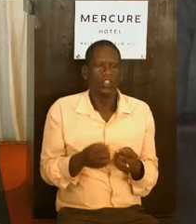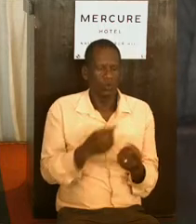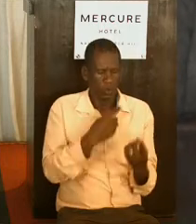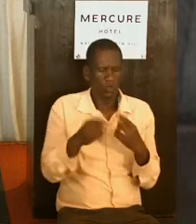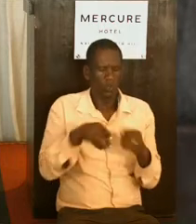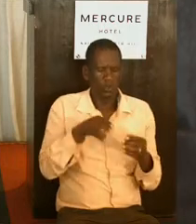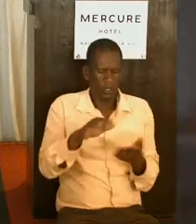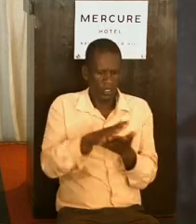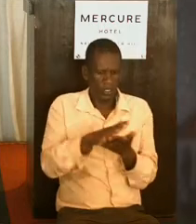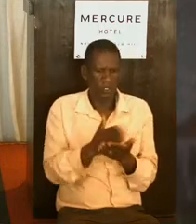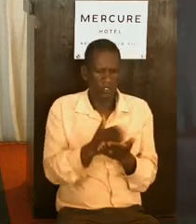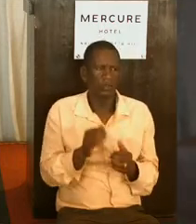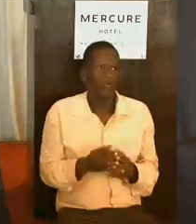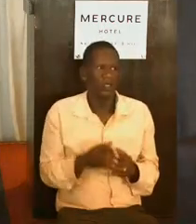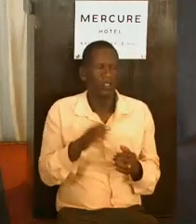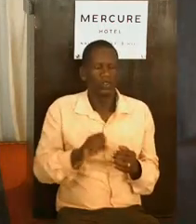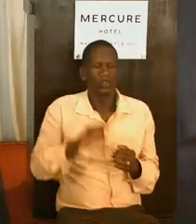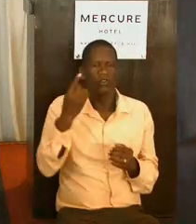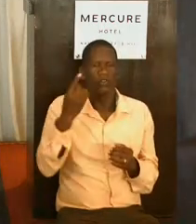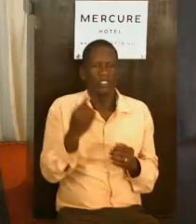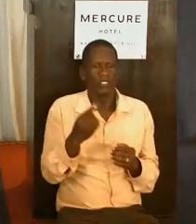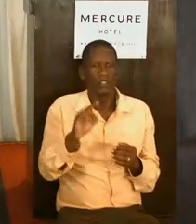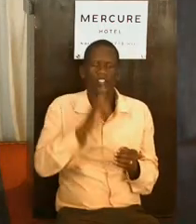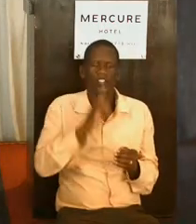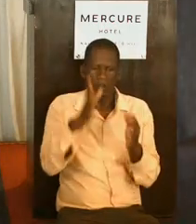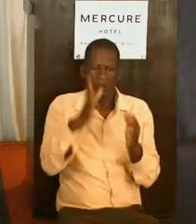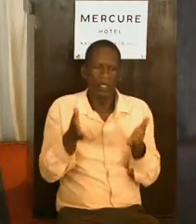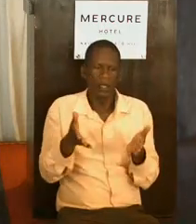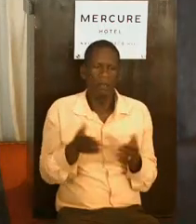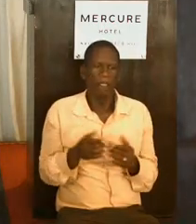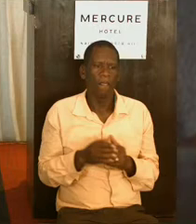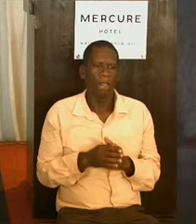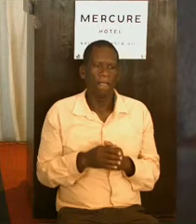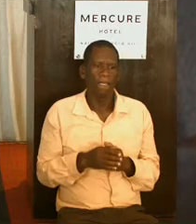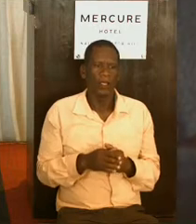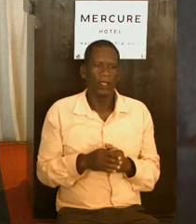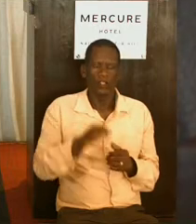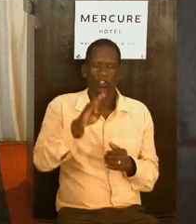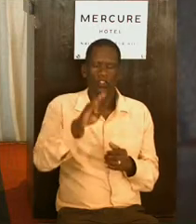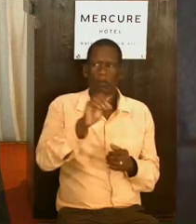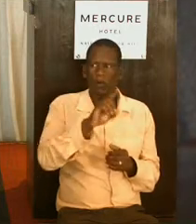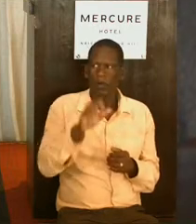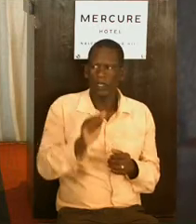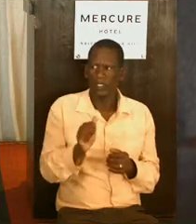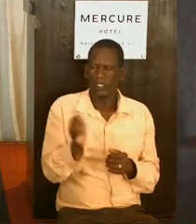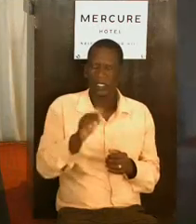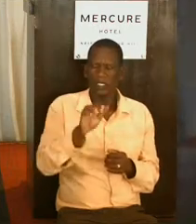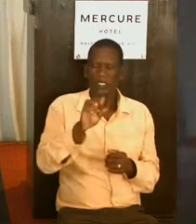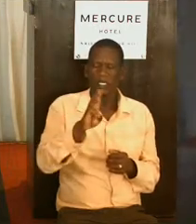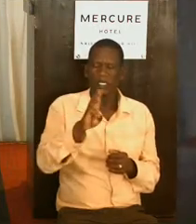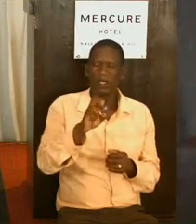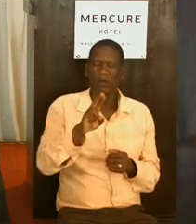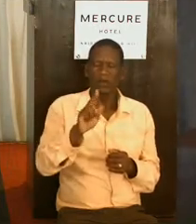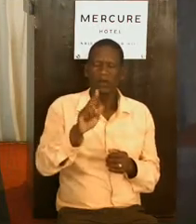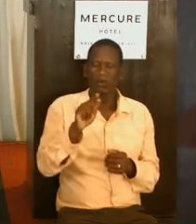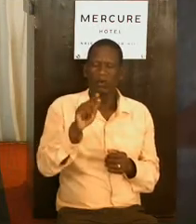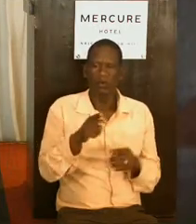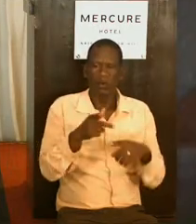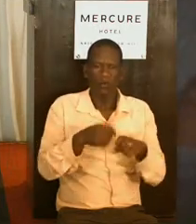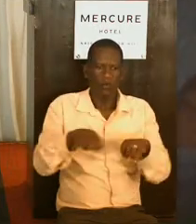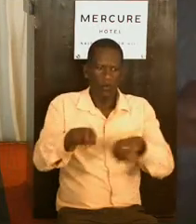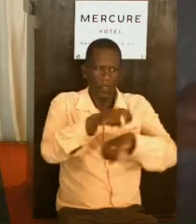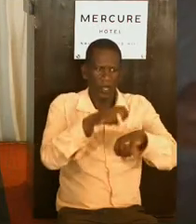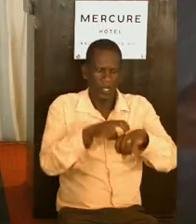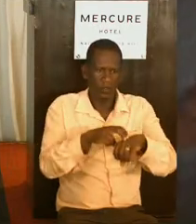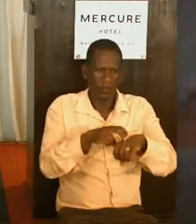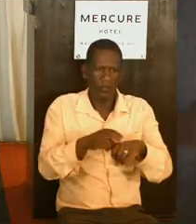your sessions so the first our first speaker is Boaz waruko from the